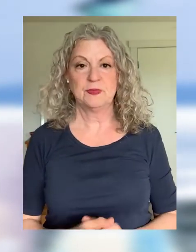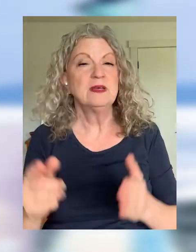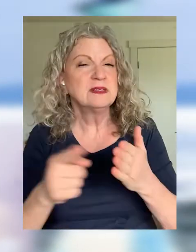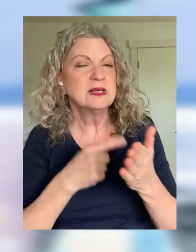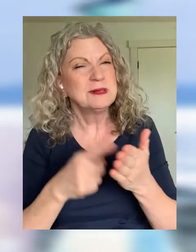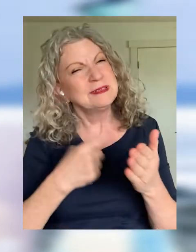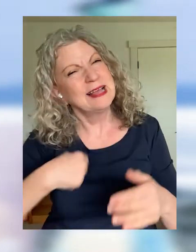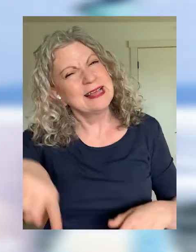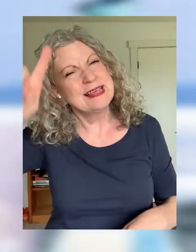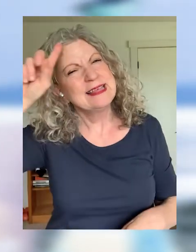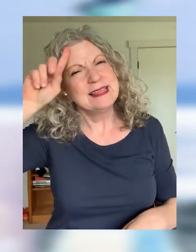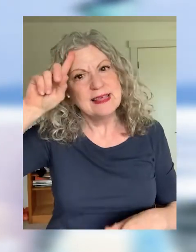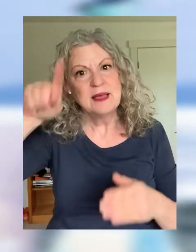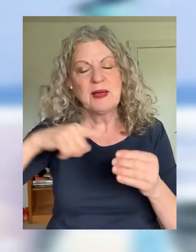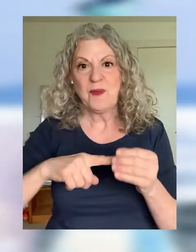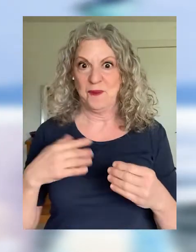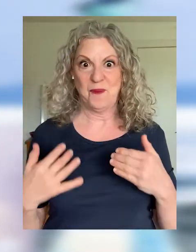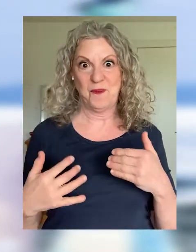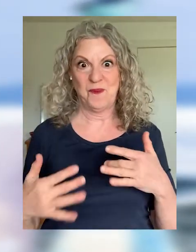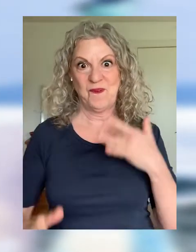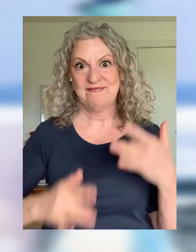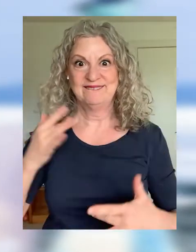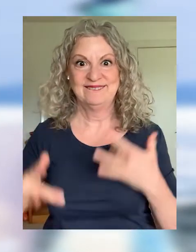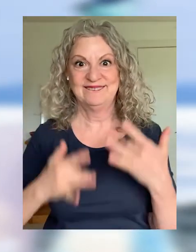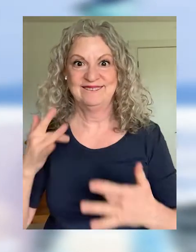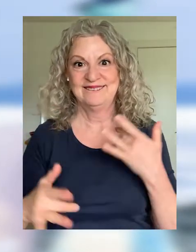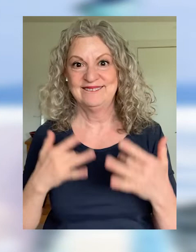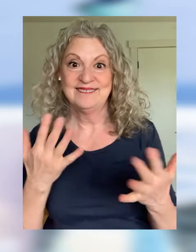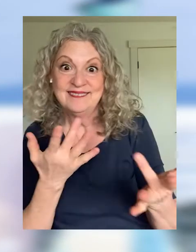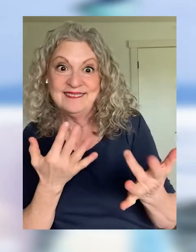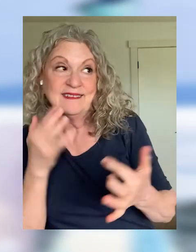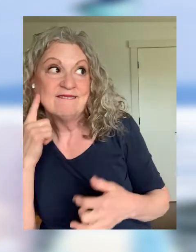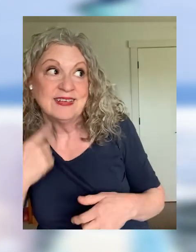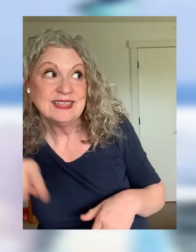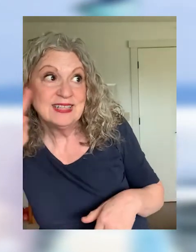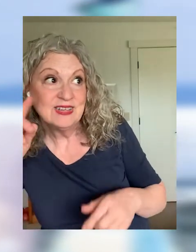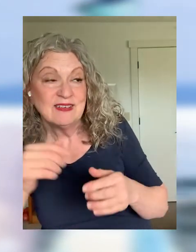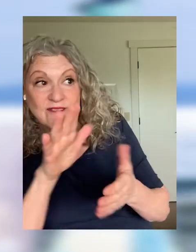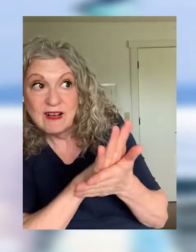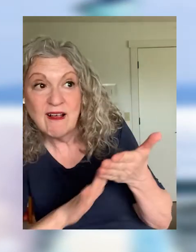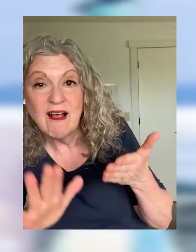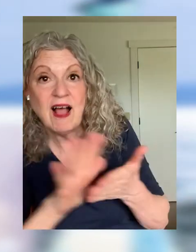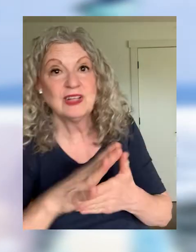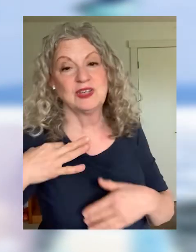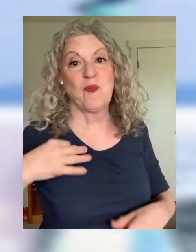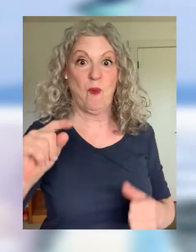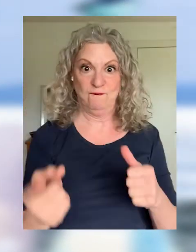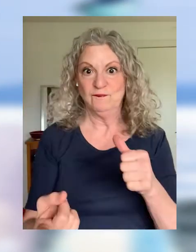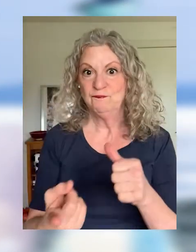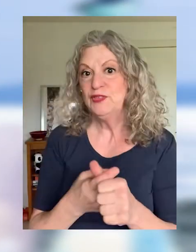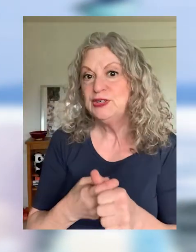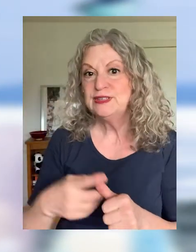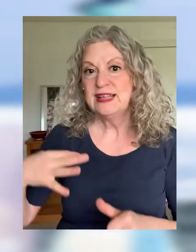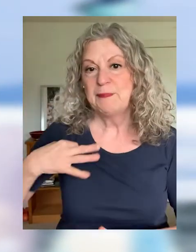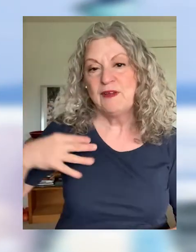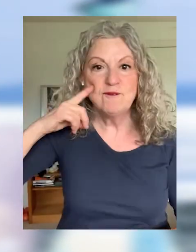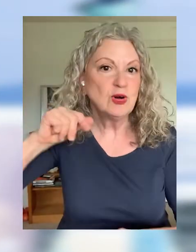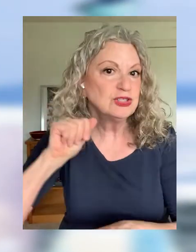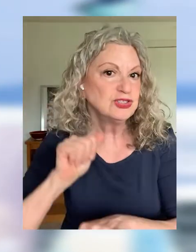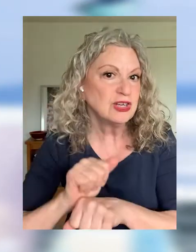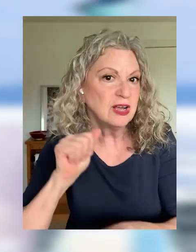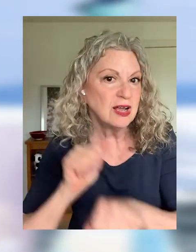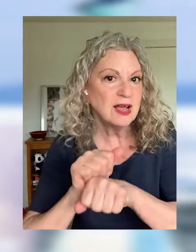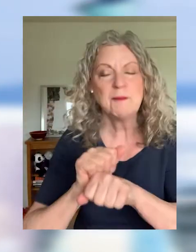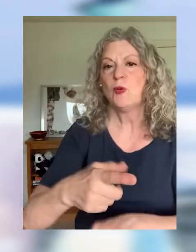Sometimes I think about the intense anticipation I felt sending out my college applications or my first job applications or